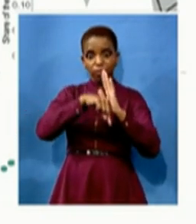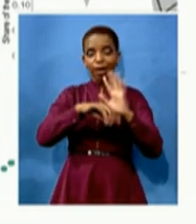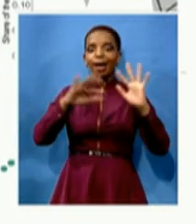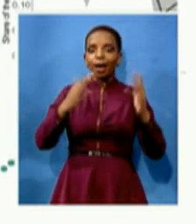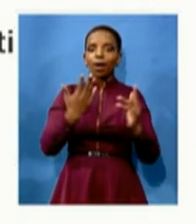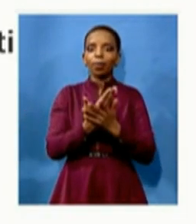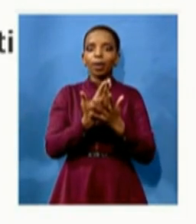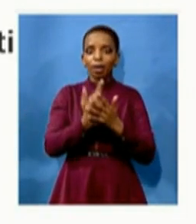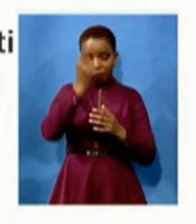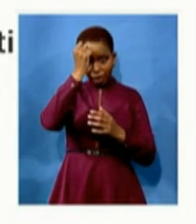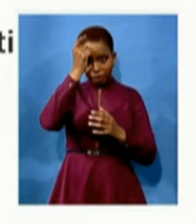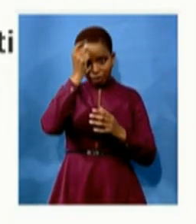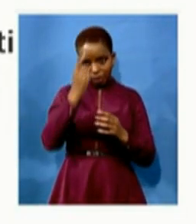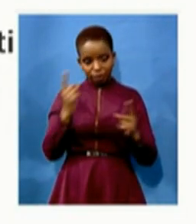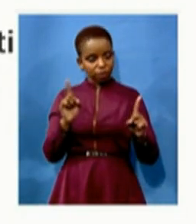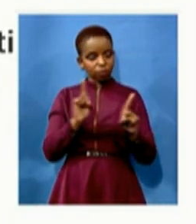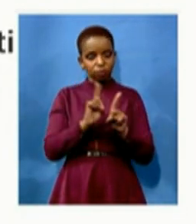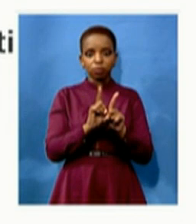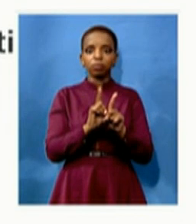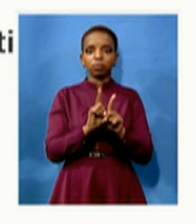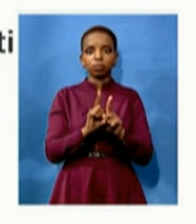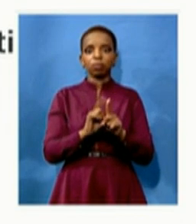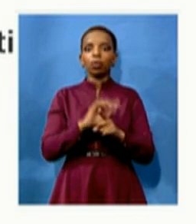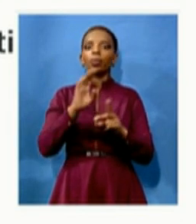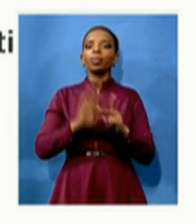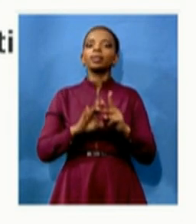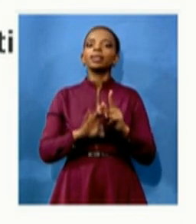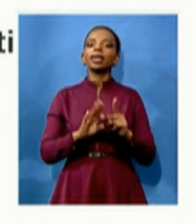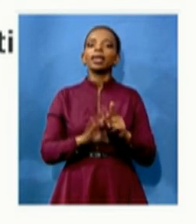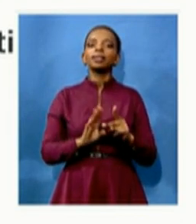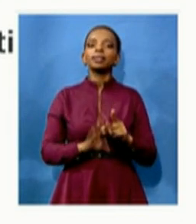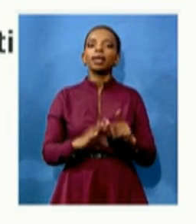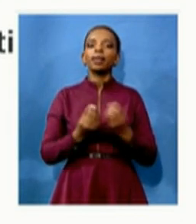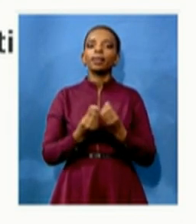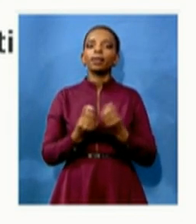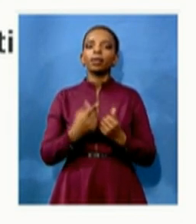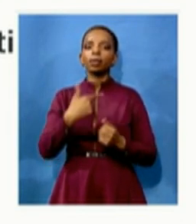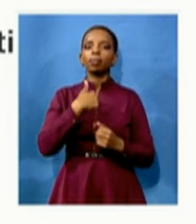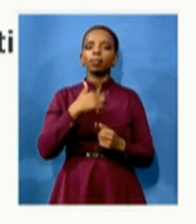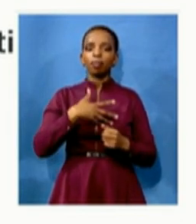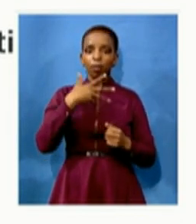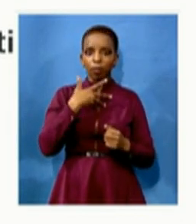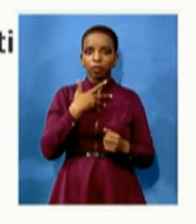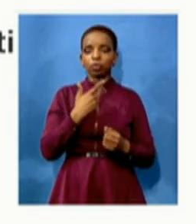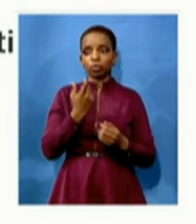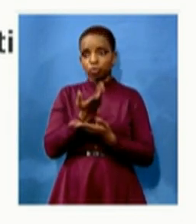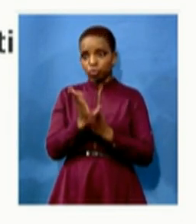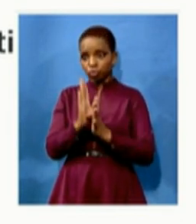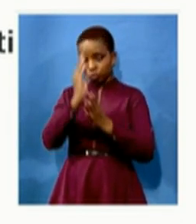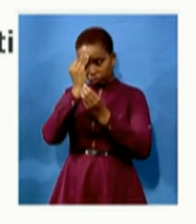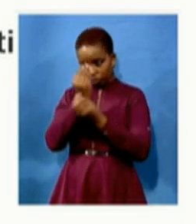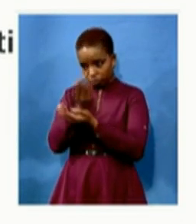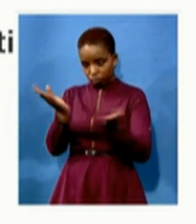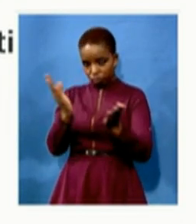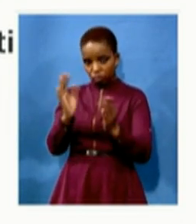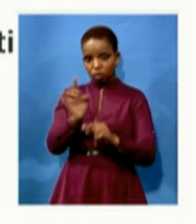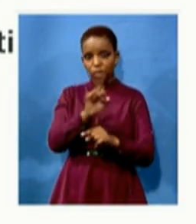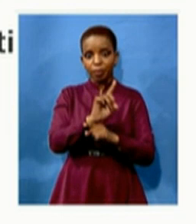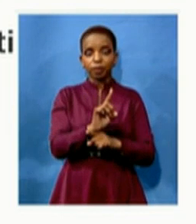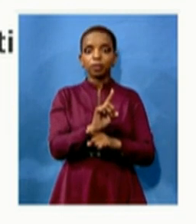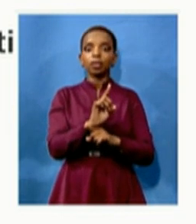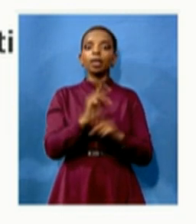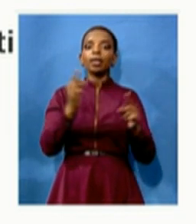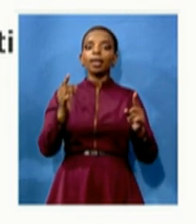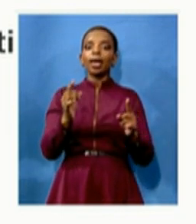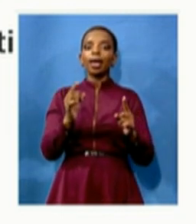want to leave you with is that effective contact tracing is absolute key. We need to understand close contacts